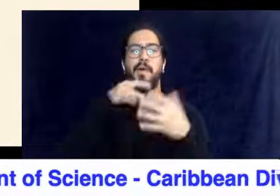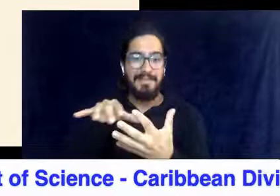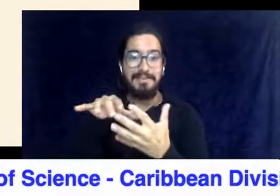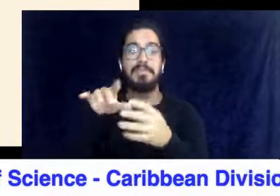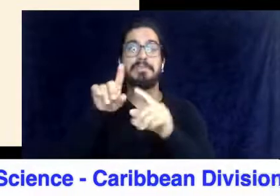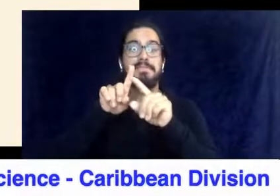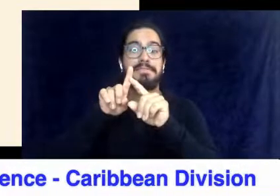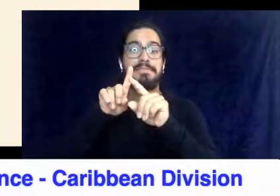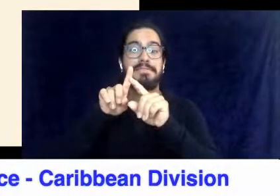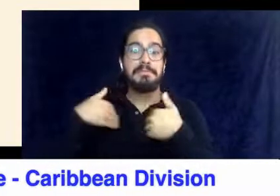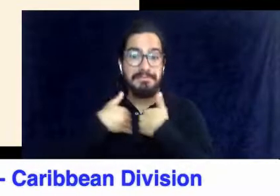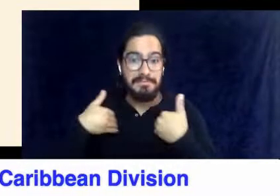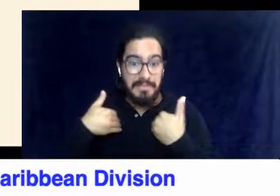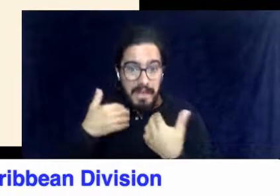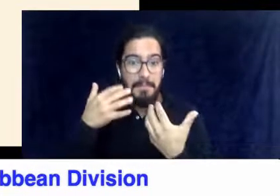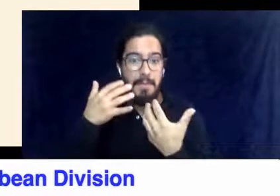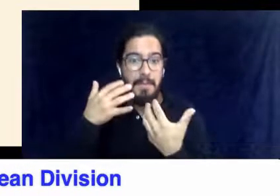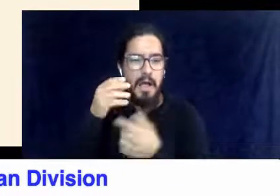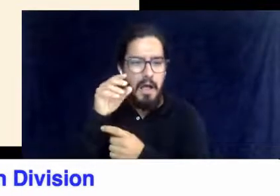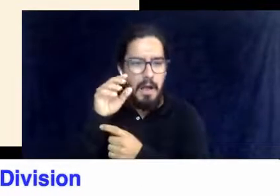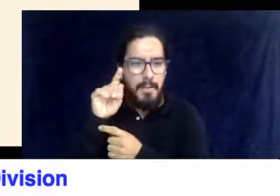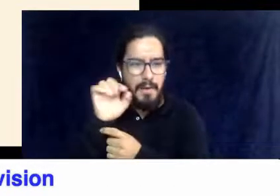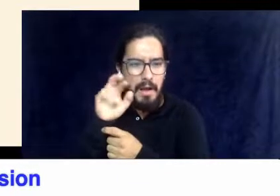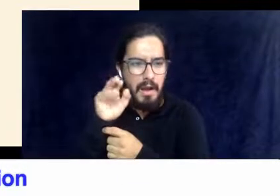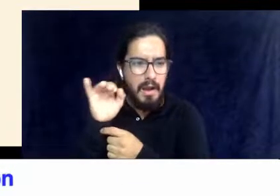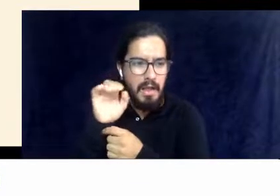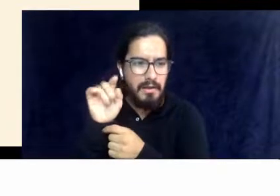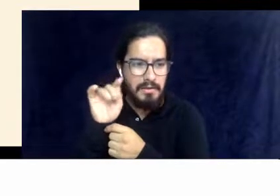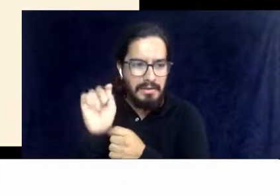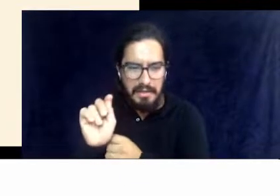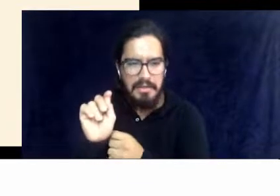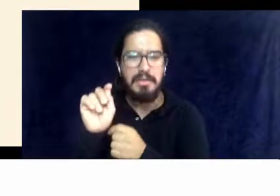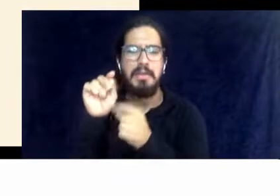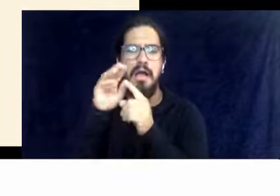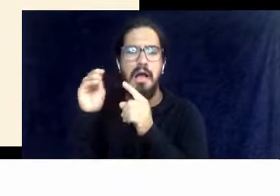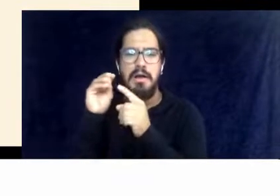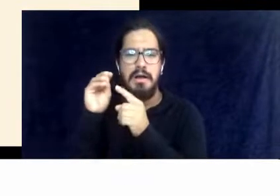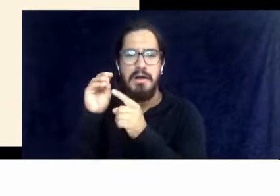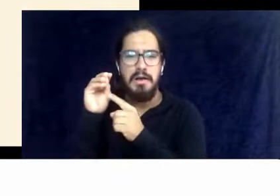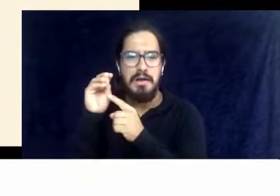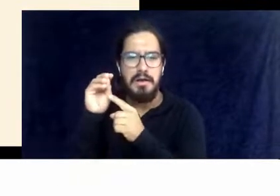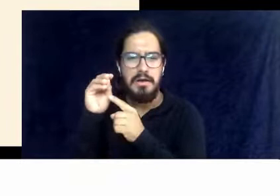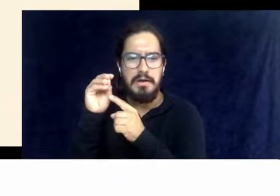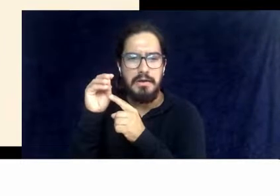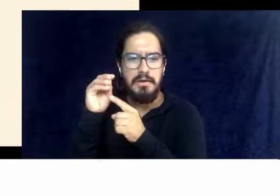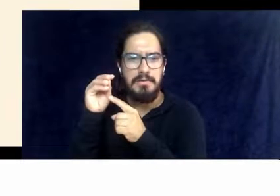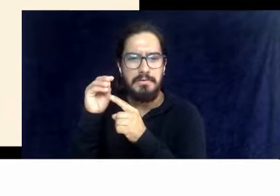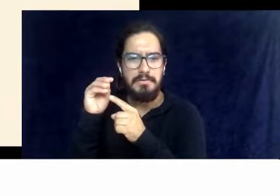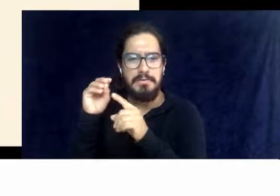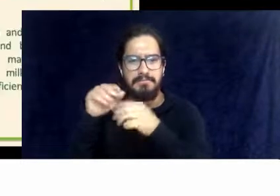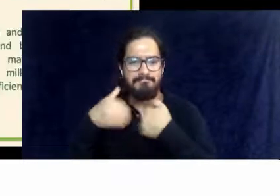slick phenotype, seeing a distinction of the genus Alistypes. Next.